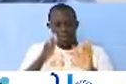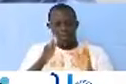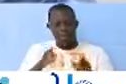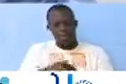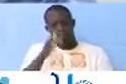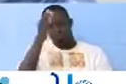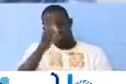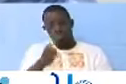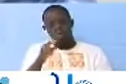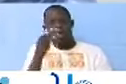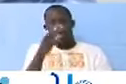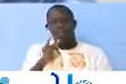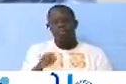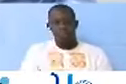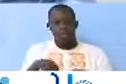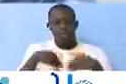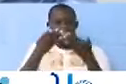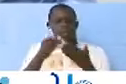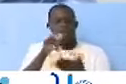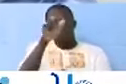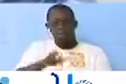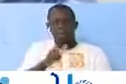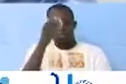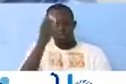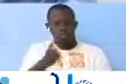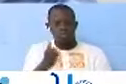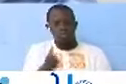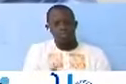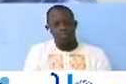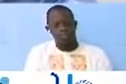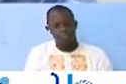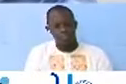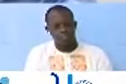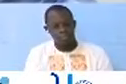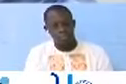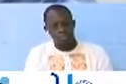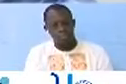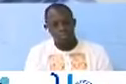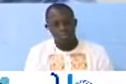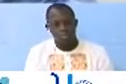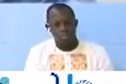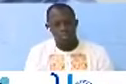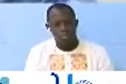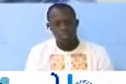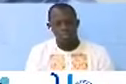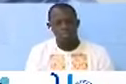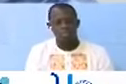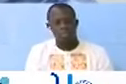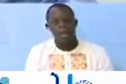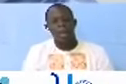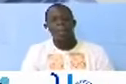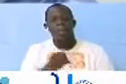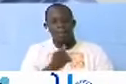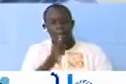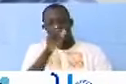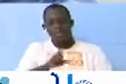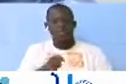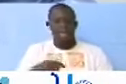truth, if you give that person the benefit of his truth, it pleases the